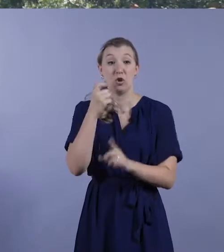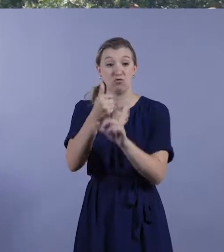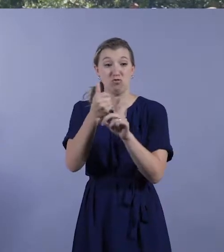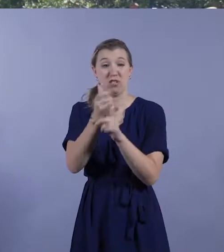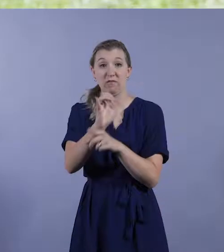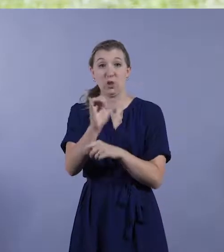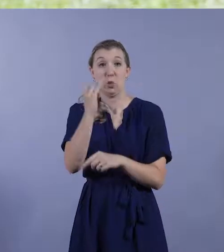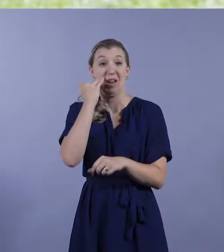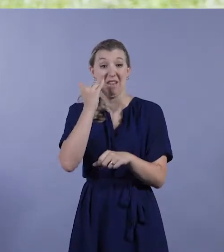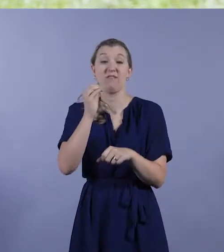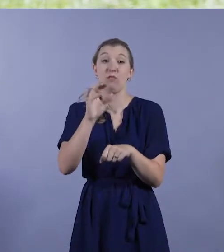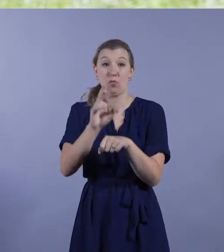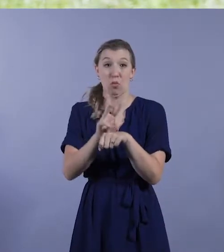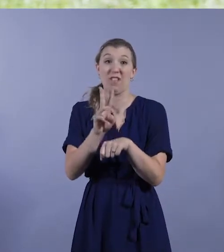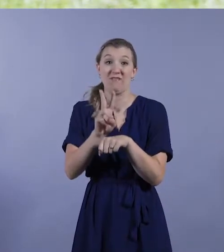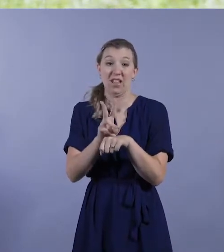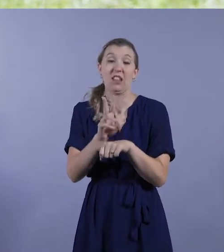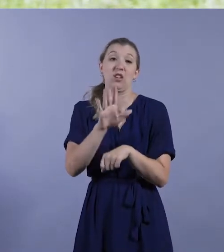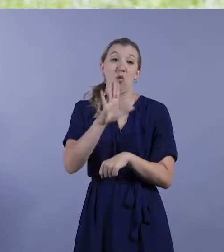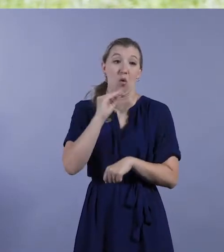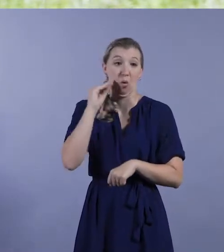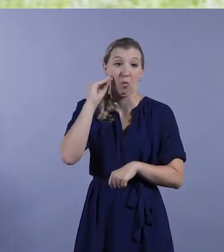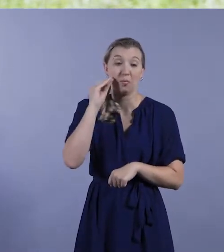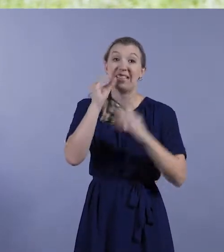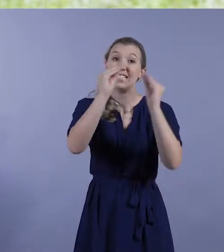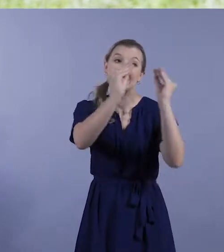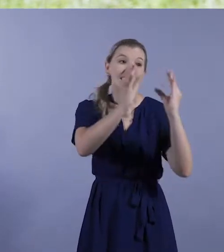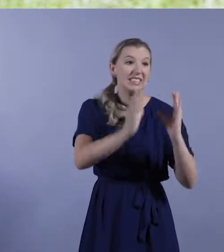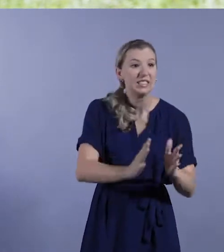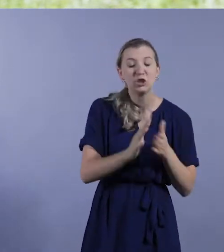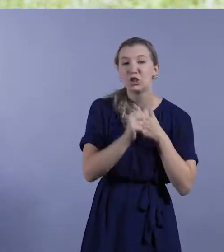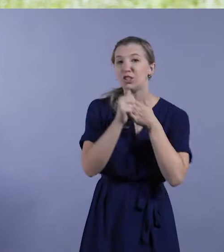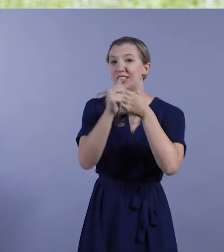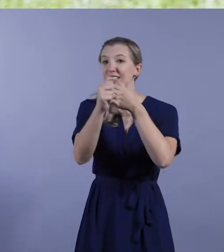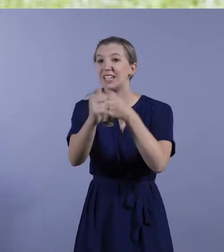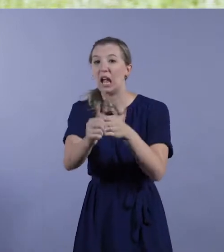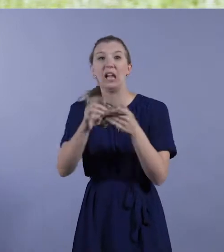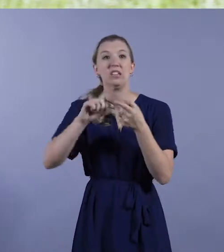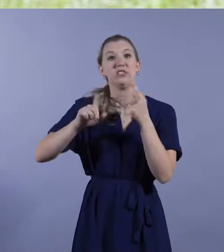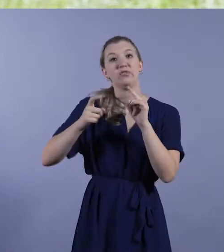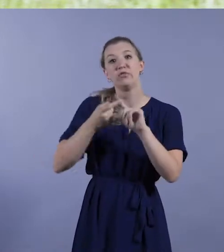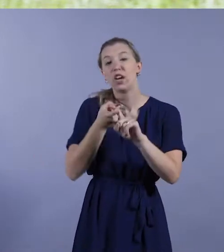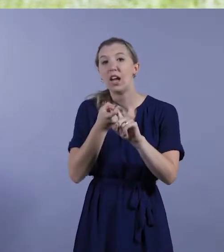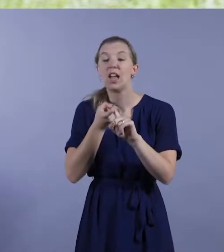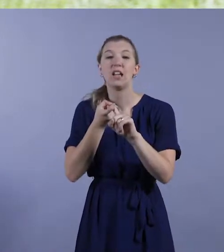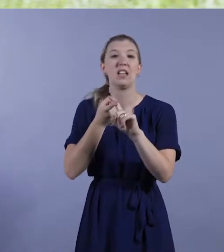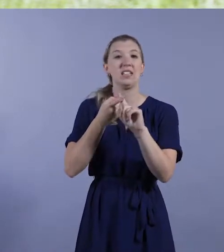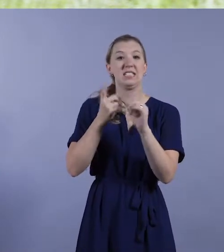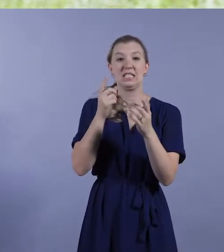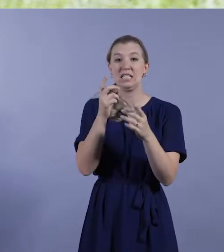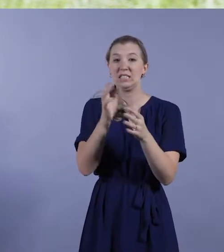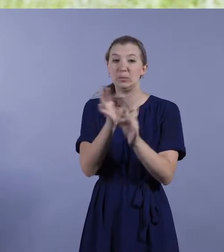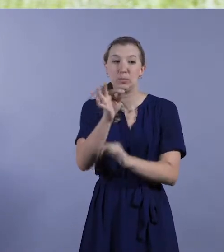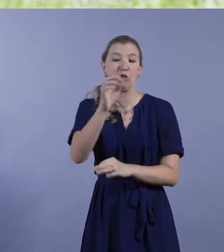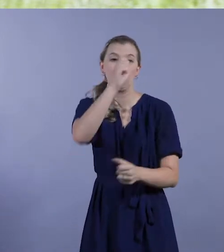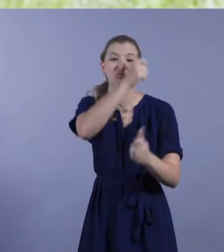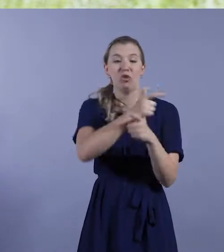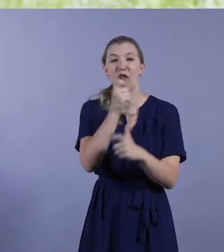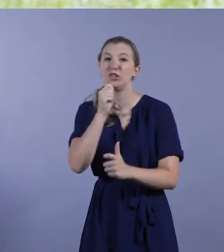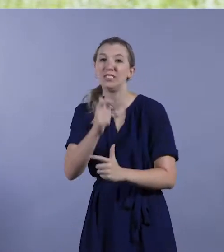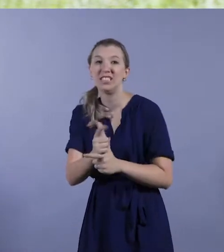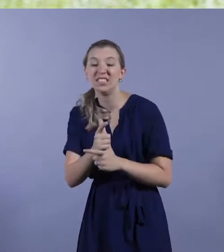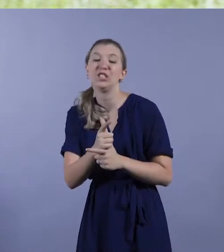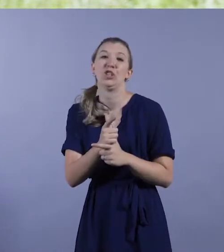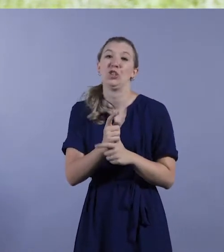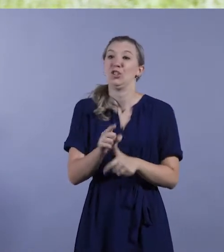Woodman is home. You have been teachers, you have been guides, you have been friends. You've been spiritual brothers and sisters, and